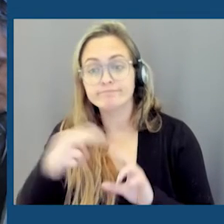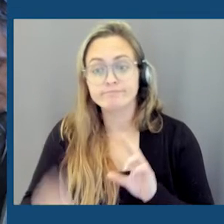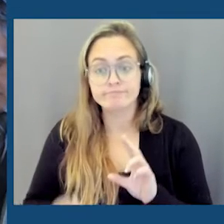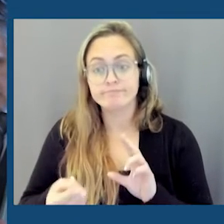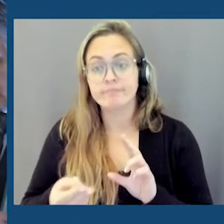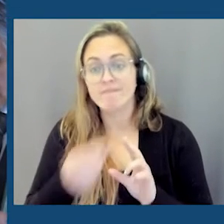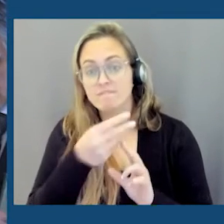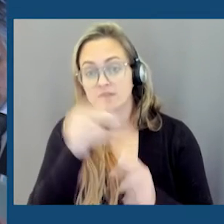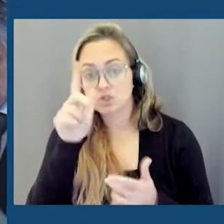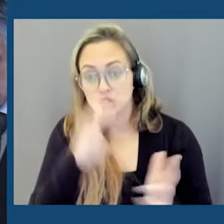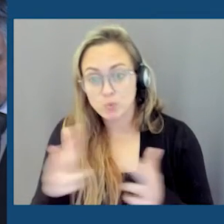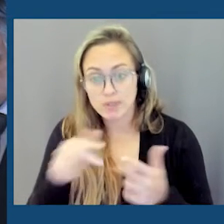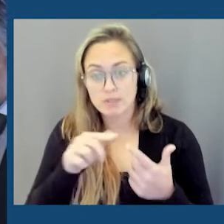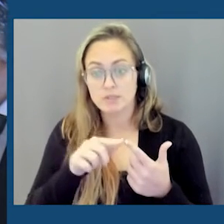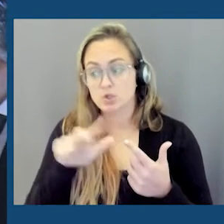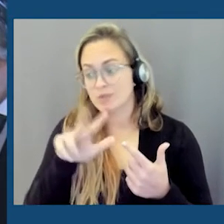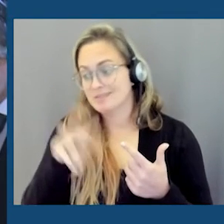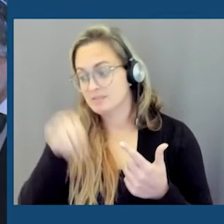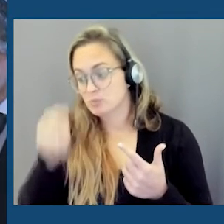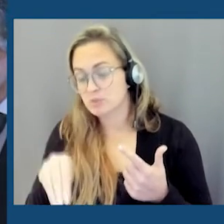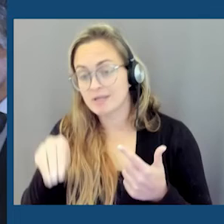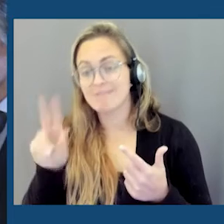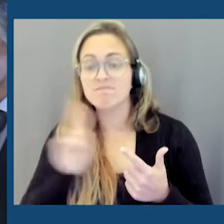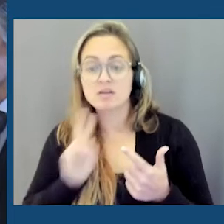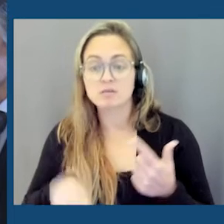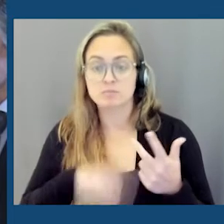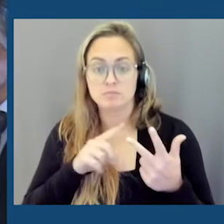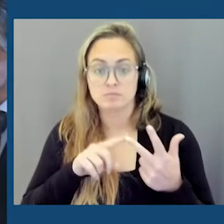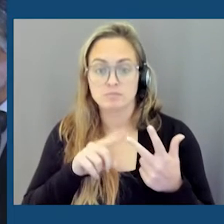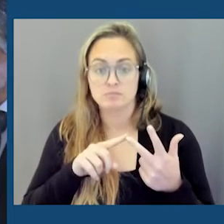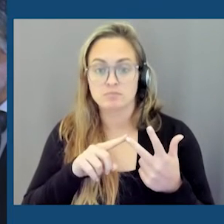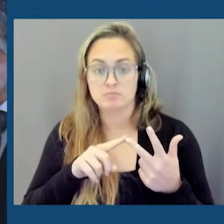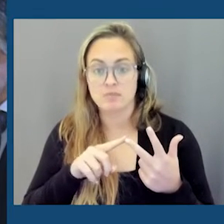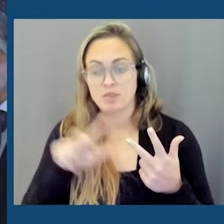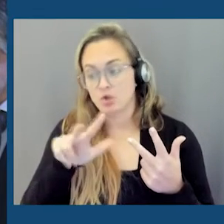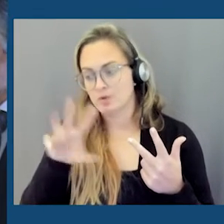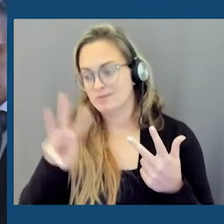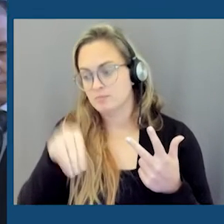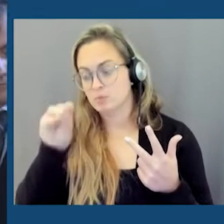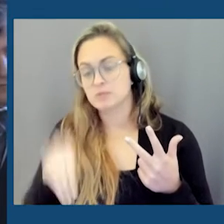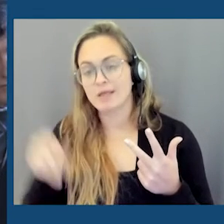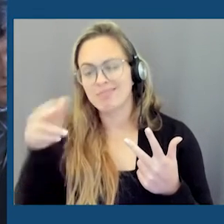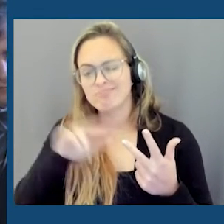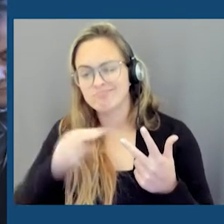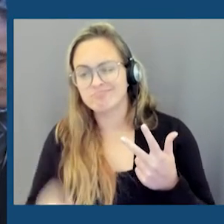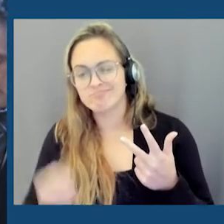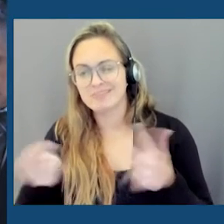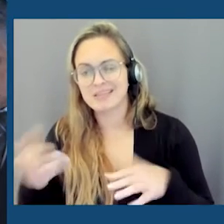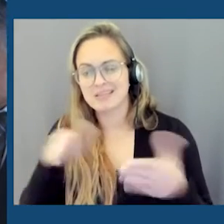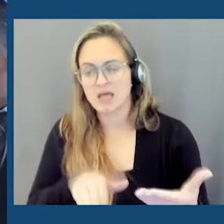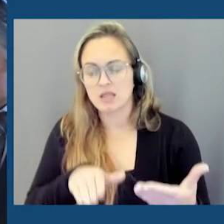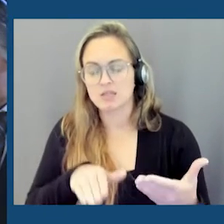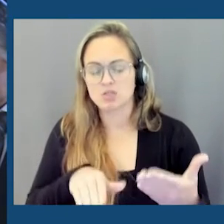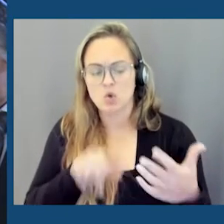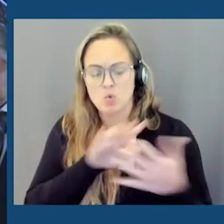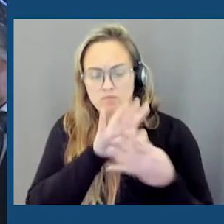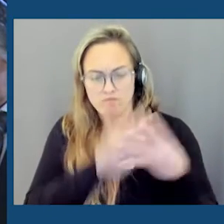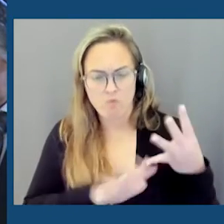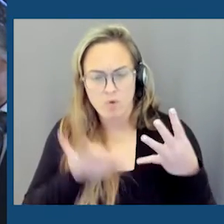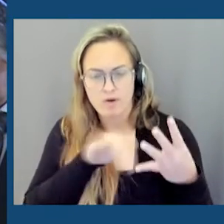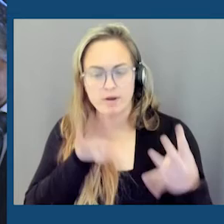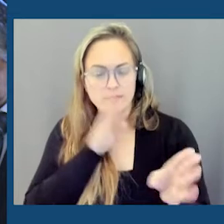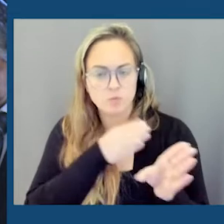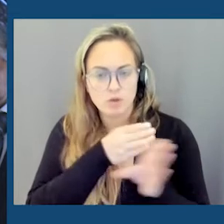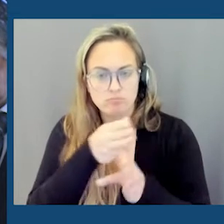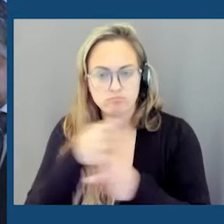36% fewer victims, and 37% fewer deaths. I want to briefly highlight 4 regions and interventions that contribute